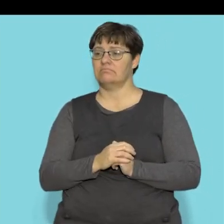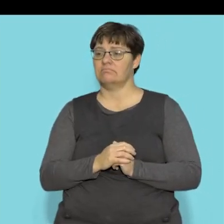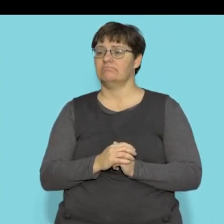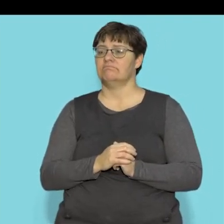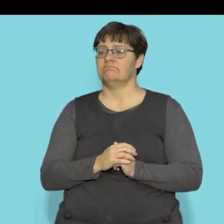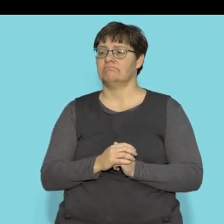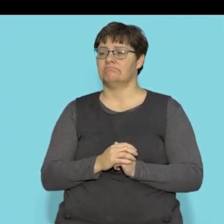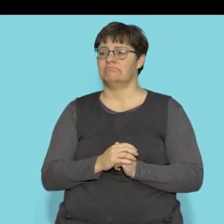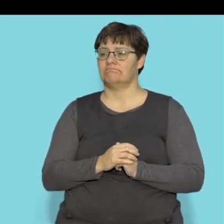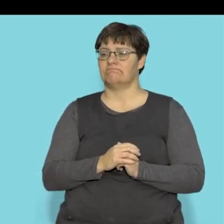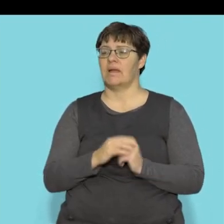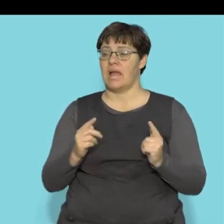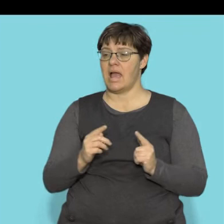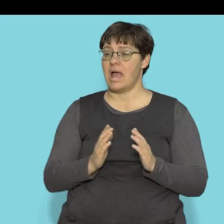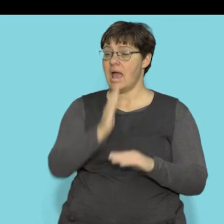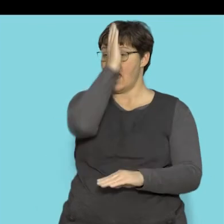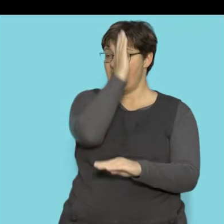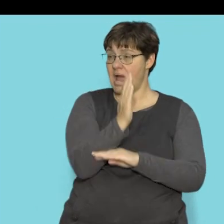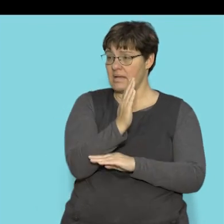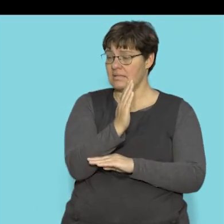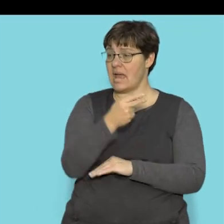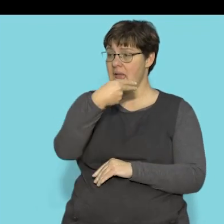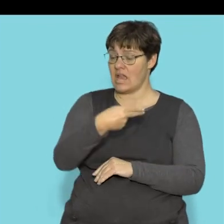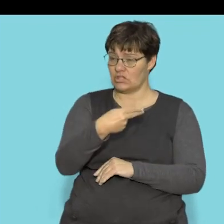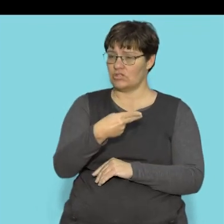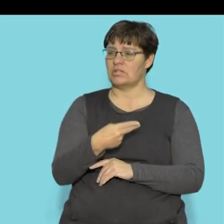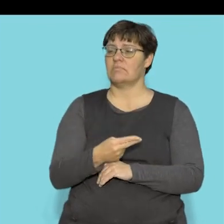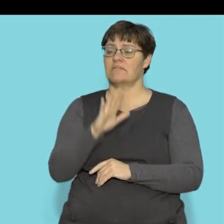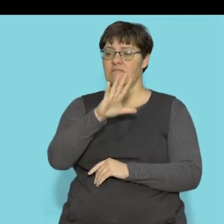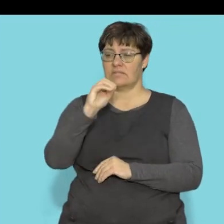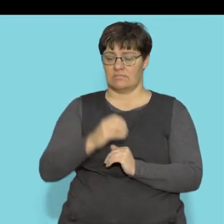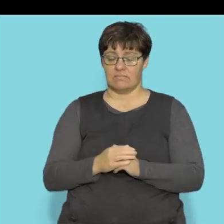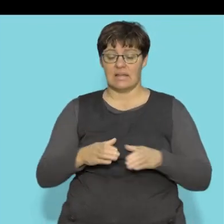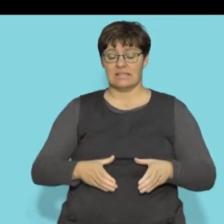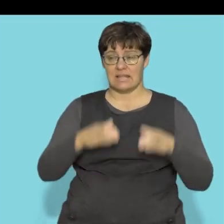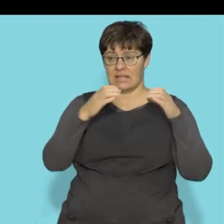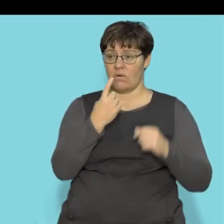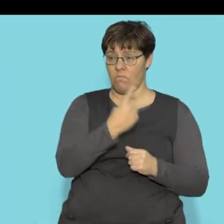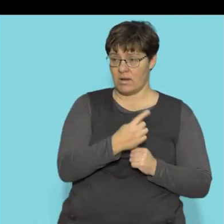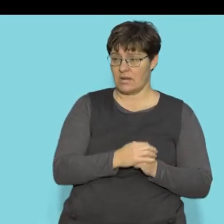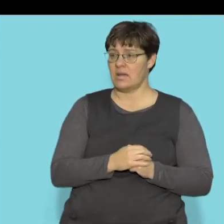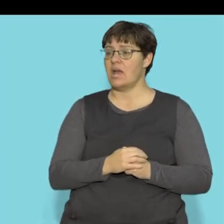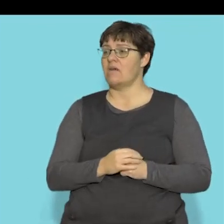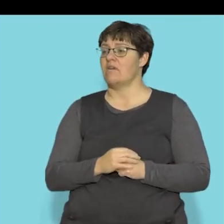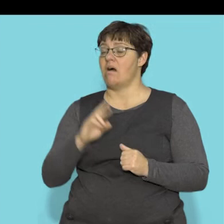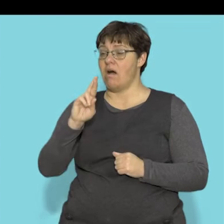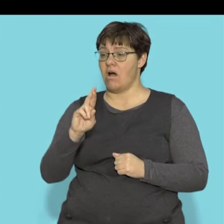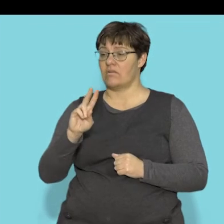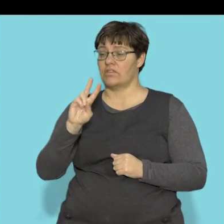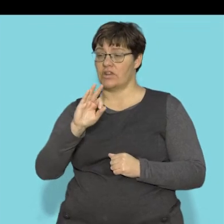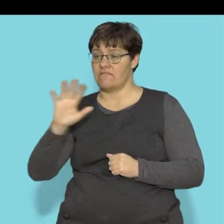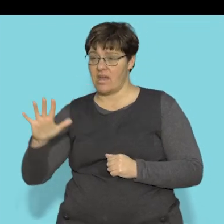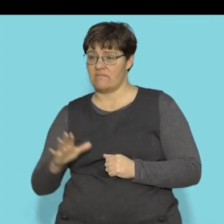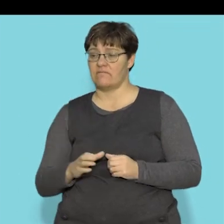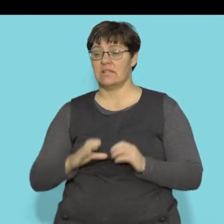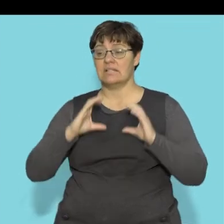diagram. The first cylinder has a radius of 35 millimeters, the second cylinder has a radius of 25